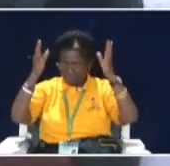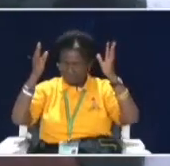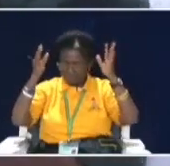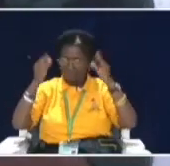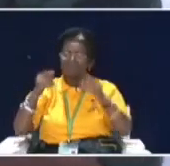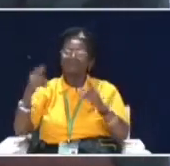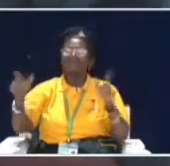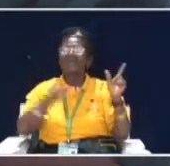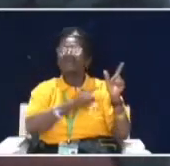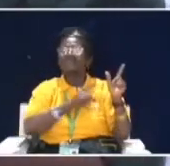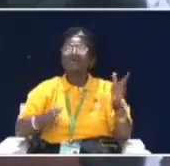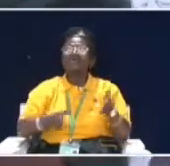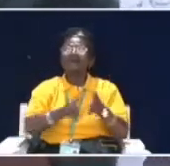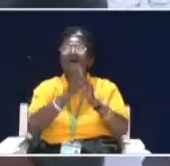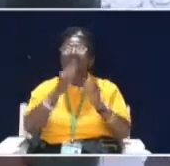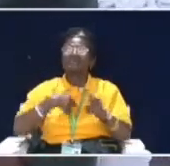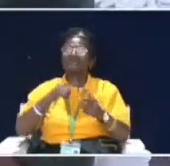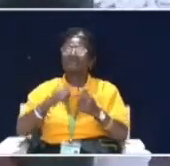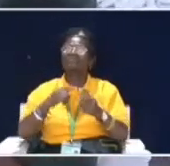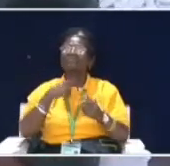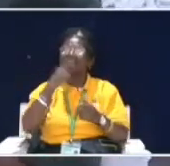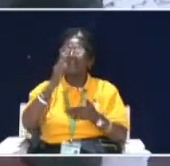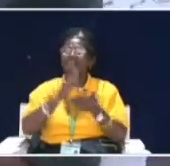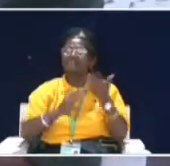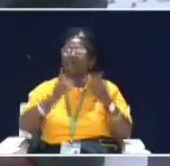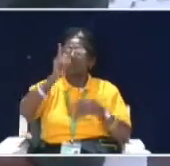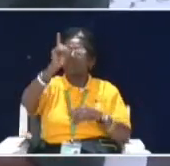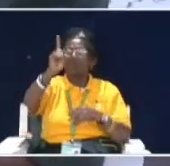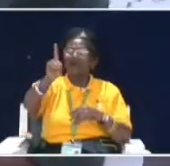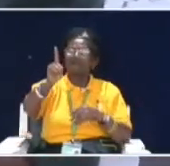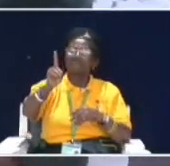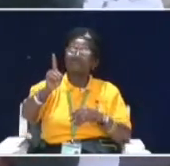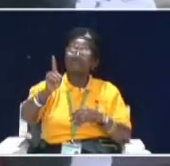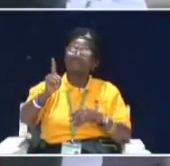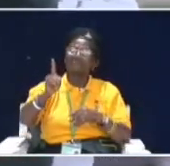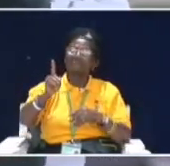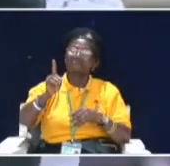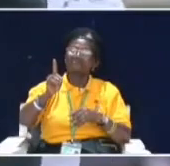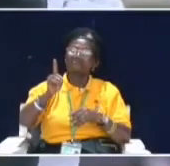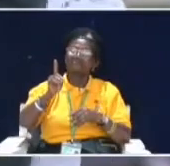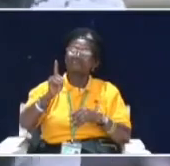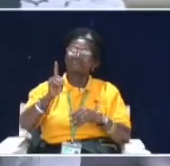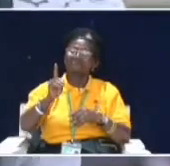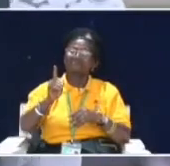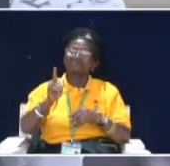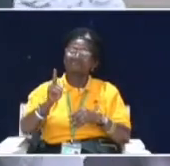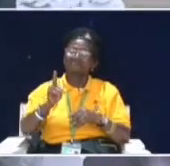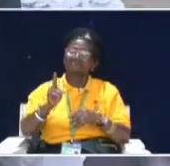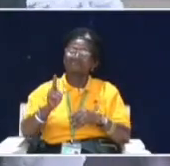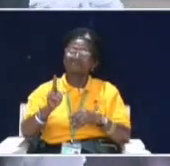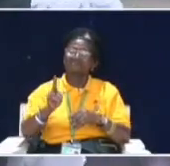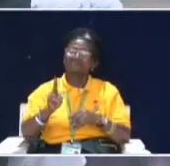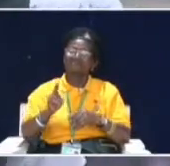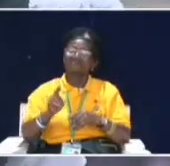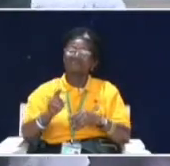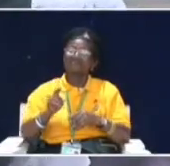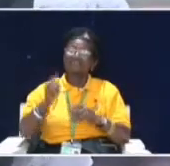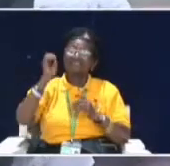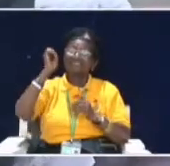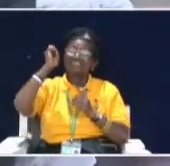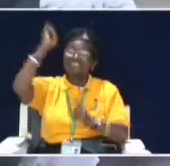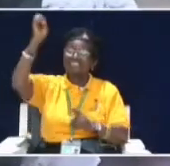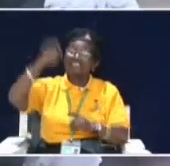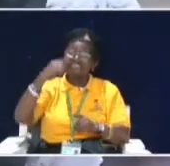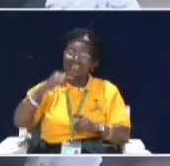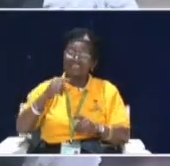The Lord asked me to tell someone, Oluwa ni kin so fun enikan. He said you can sleep soundly now. O